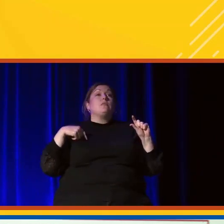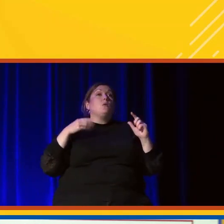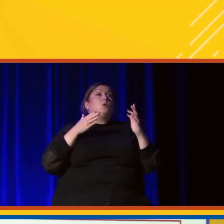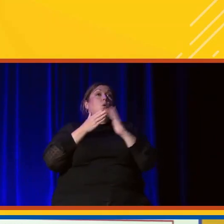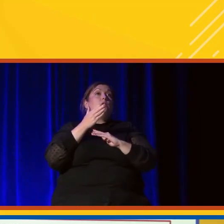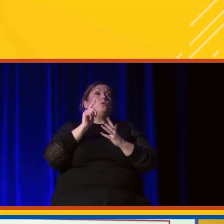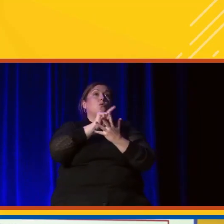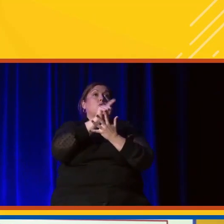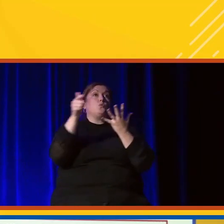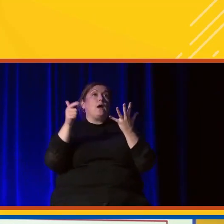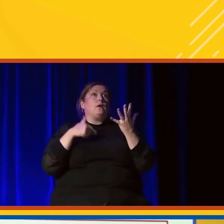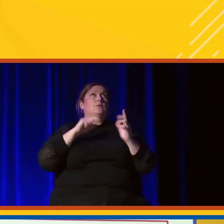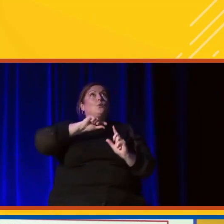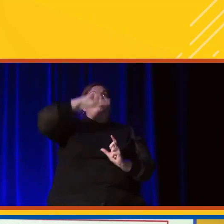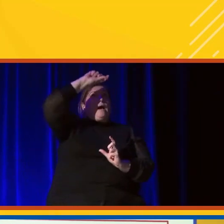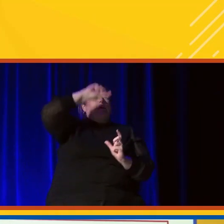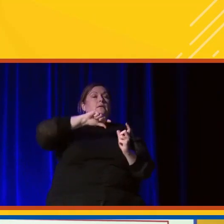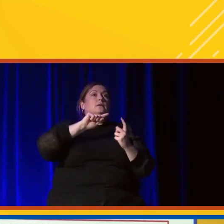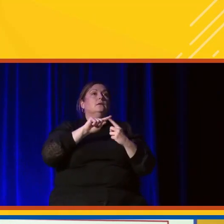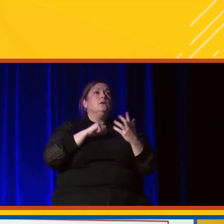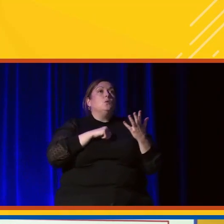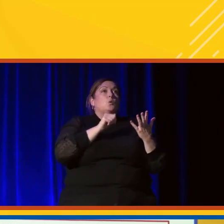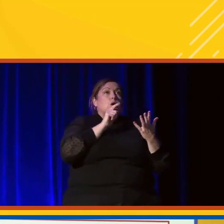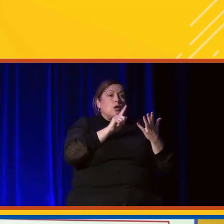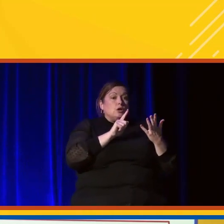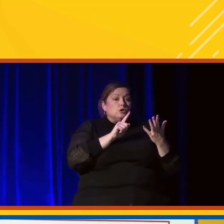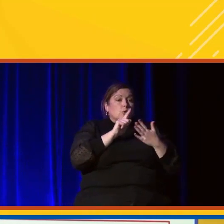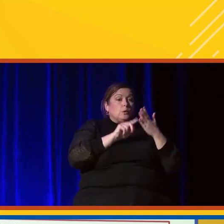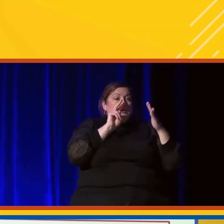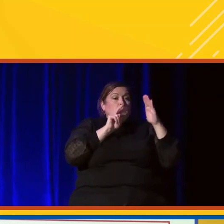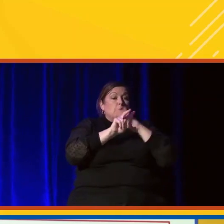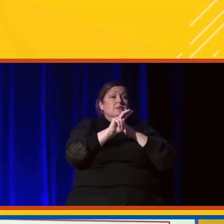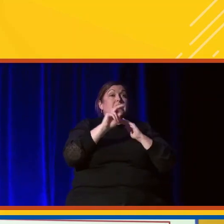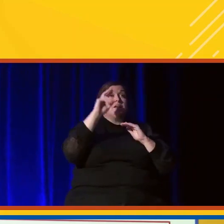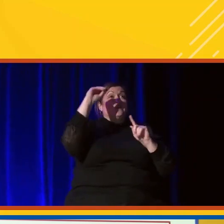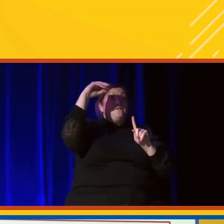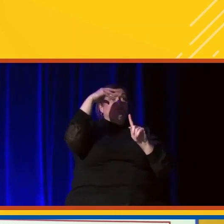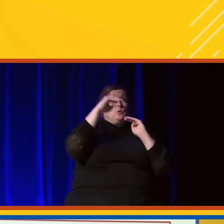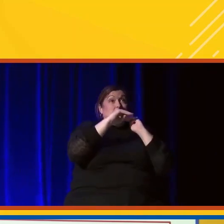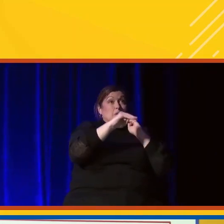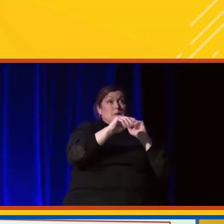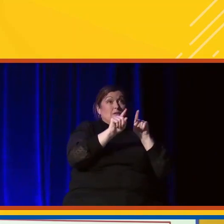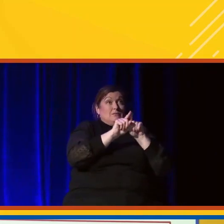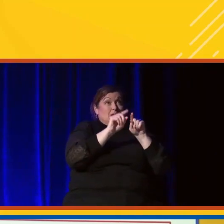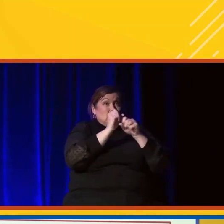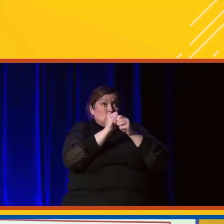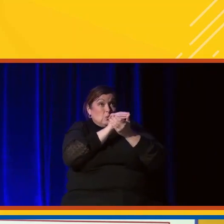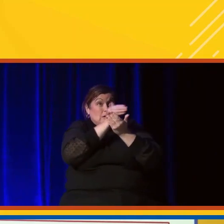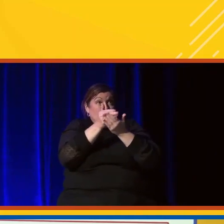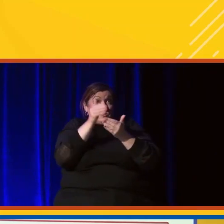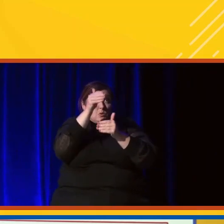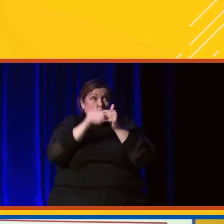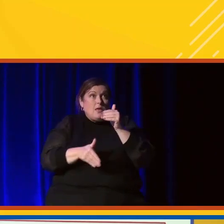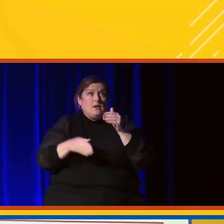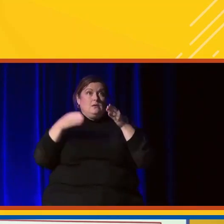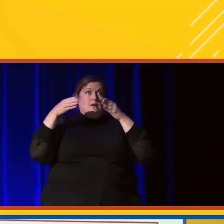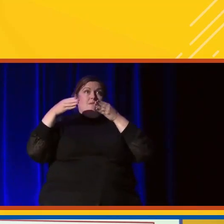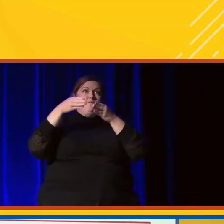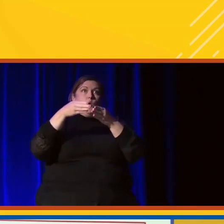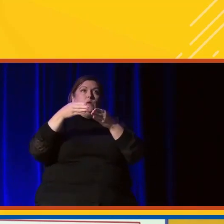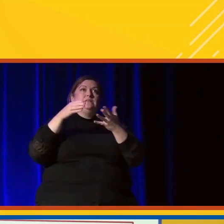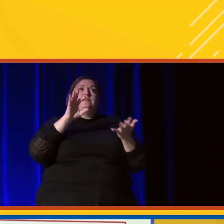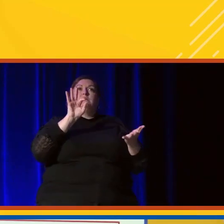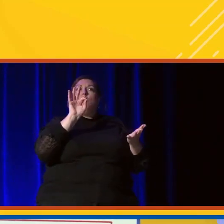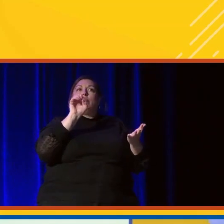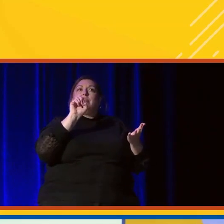you can see that in the initial phases, it's not quite sure what to use to predict photostability. But as you get towards the end, it really hones in on some feature right